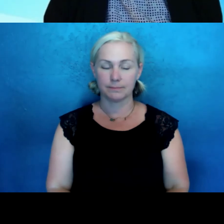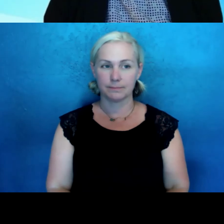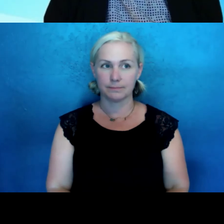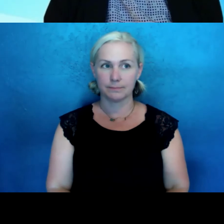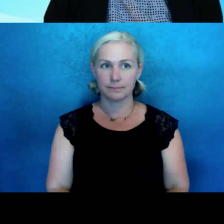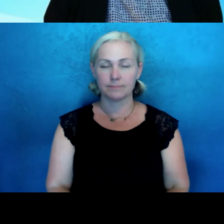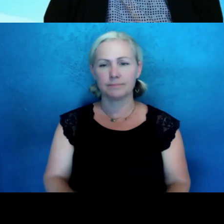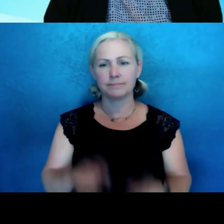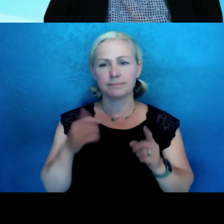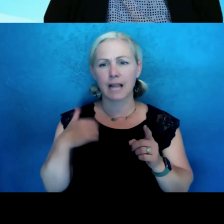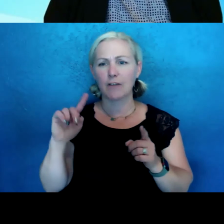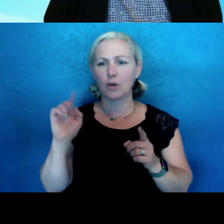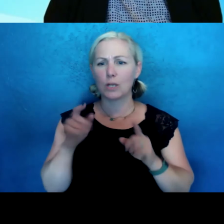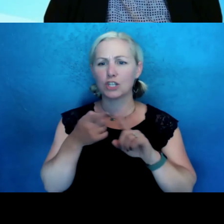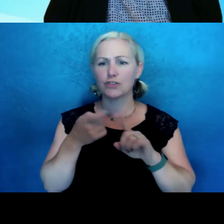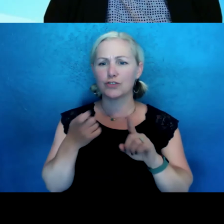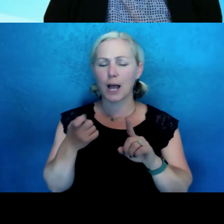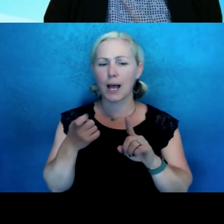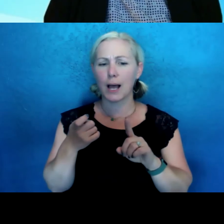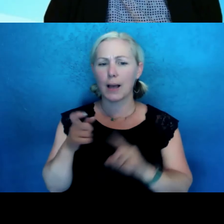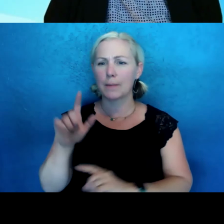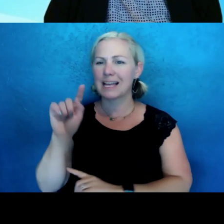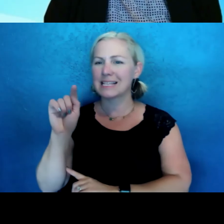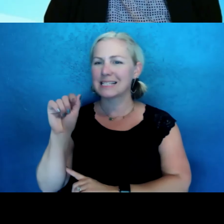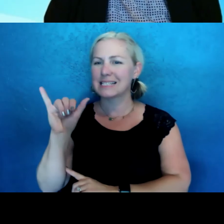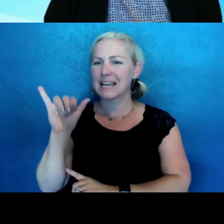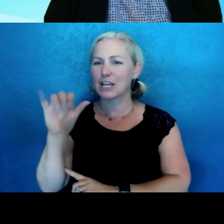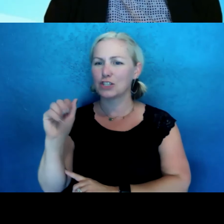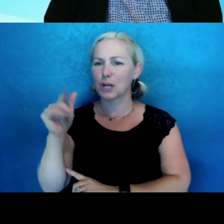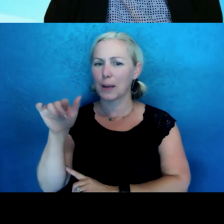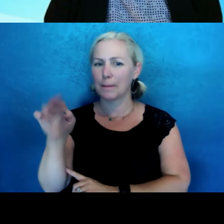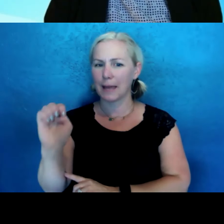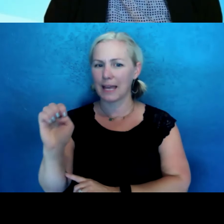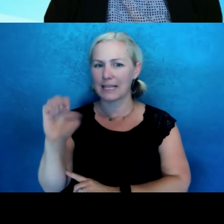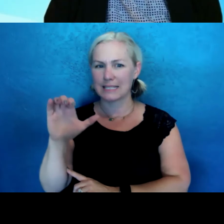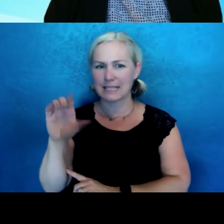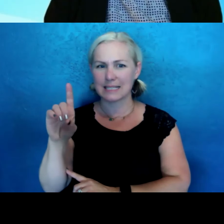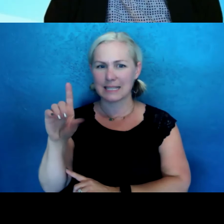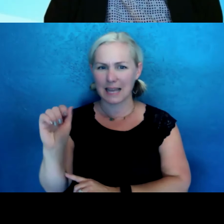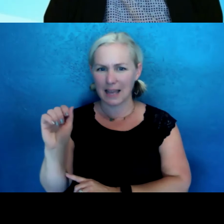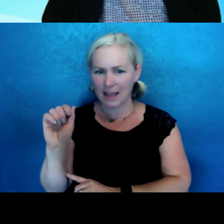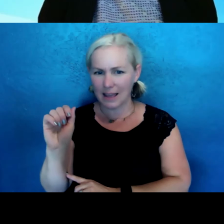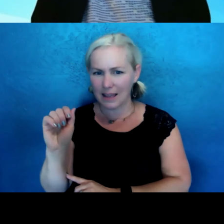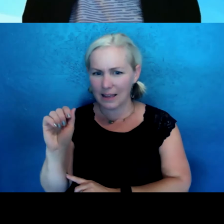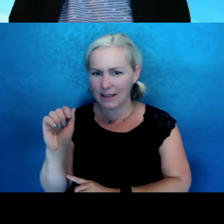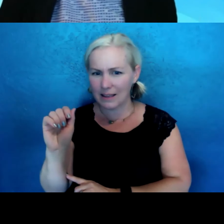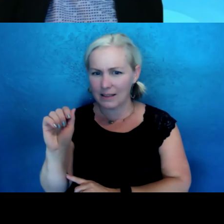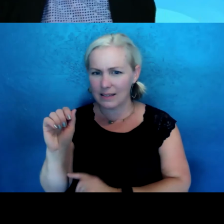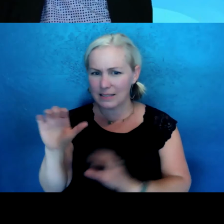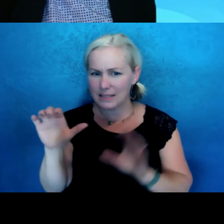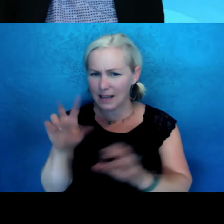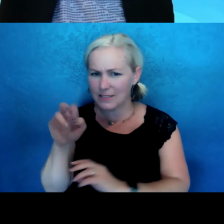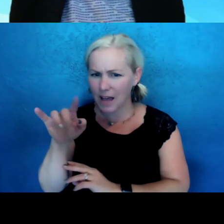there's a question from Tasia Payne. Does CDA see joint power agencies as viable